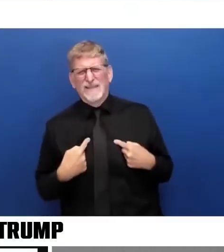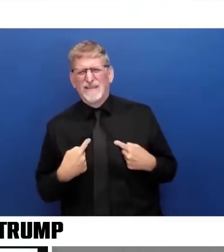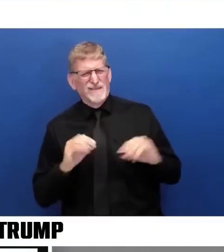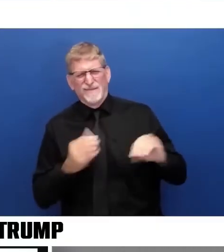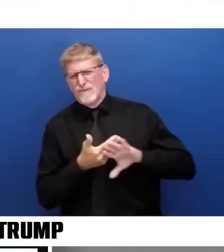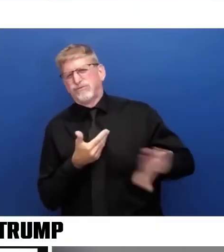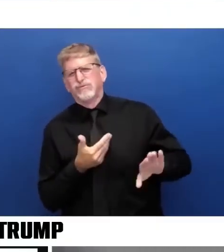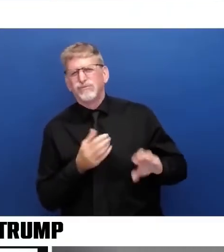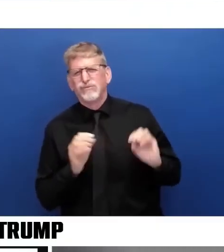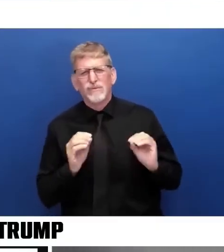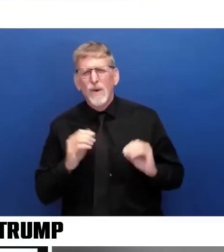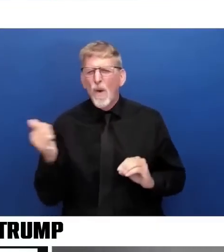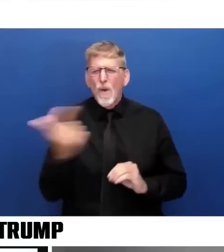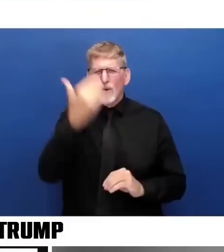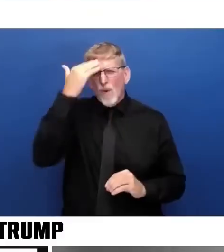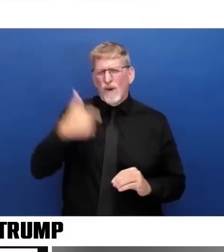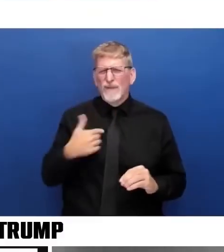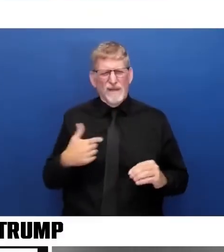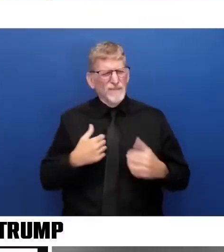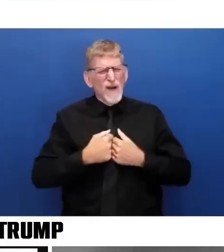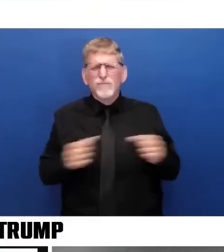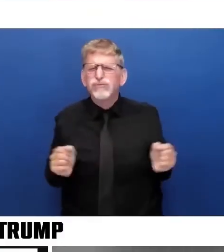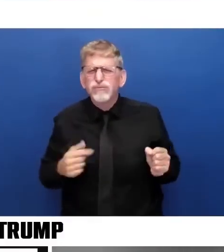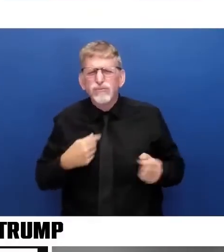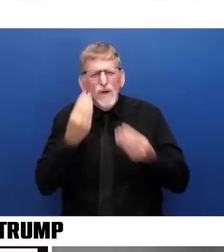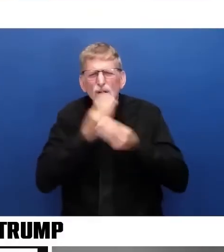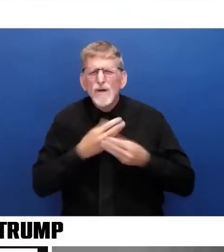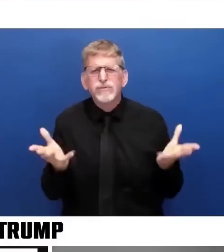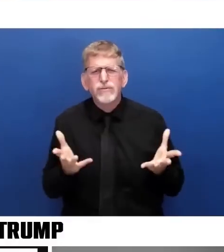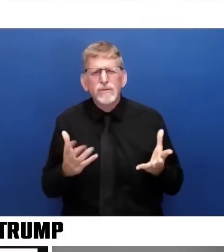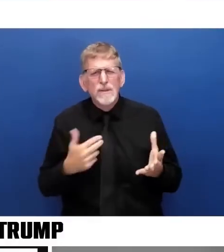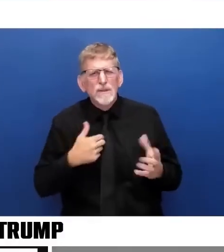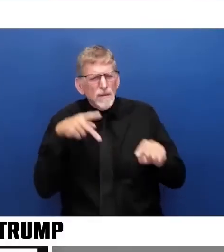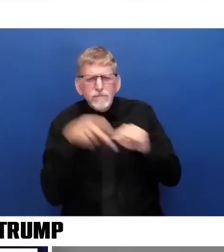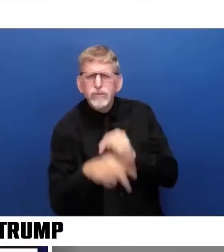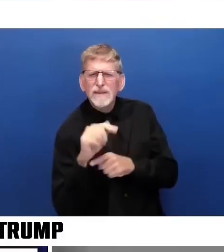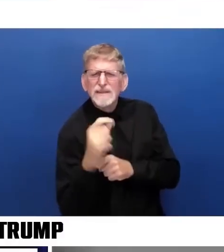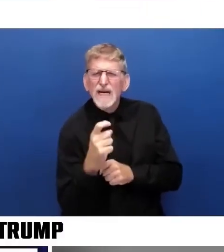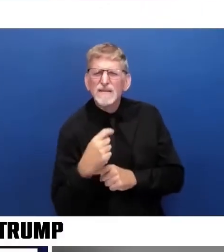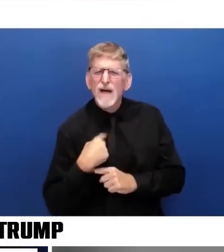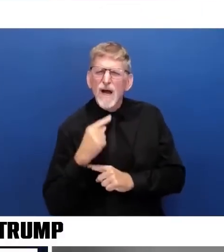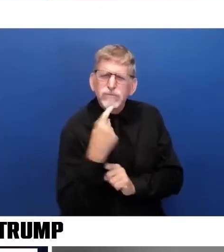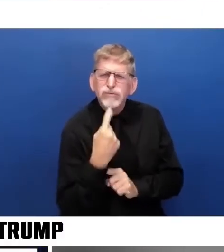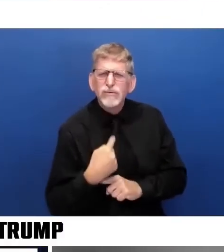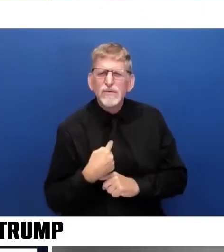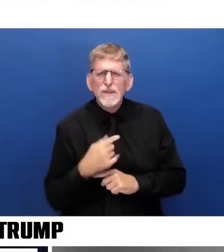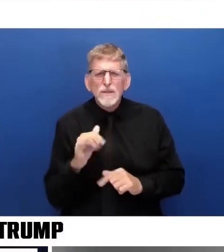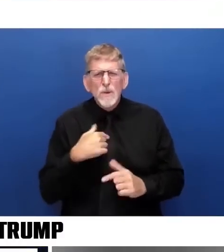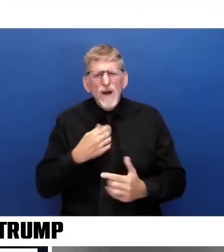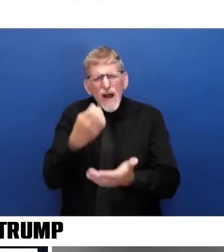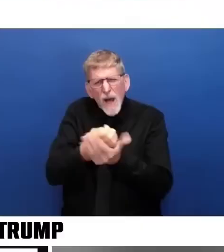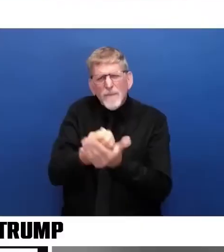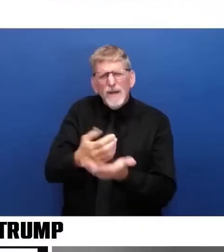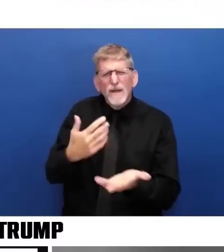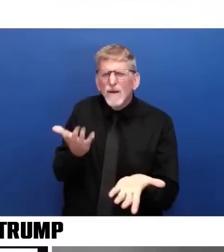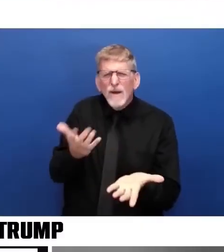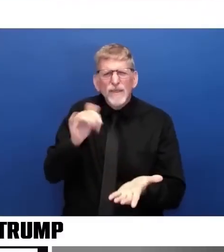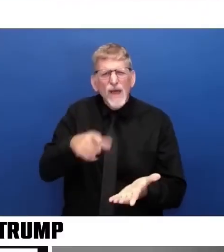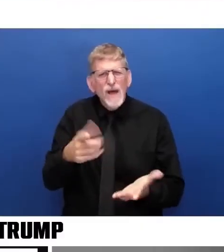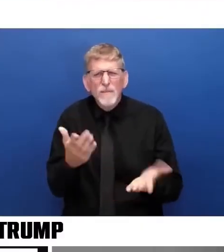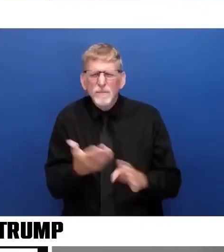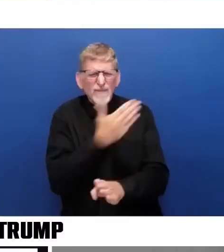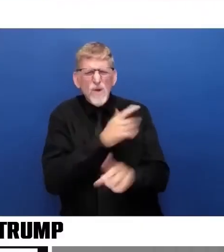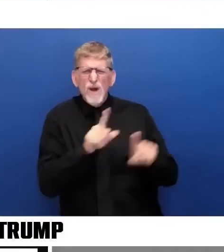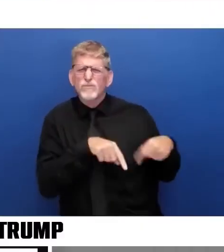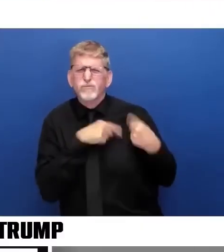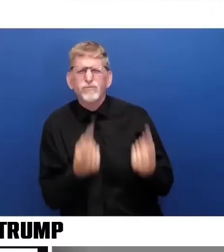book. Everybody knows what I'm going to do. Cut taxes very substantially and create a great economy like I did before. We had the greatest economy.